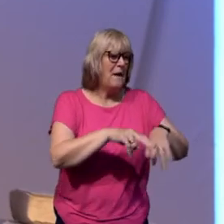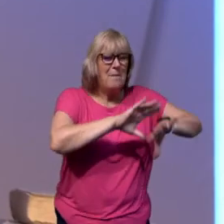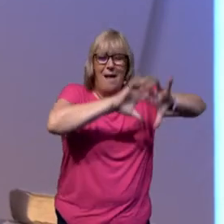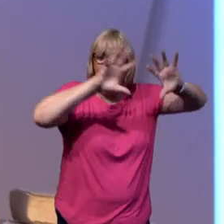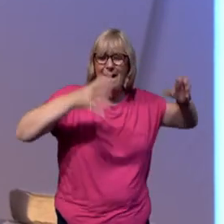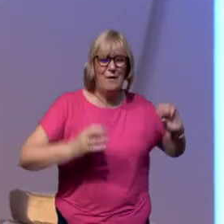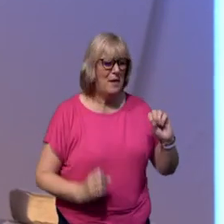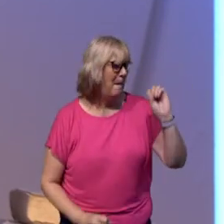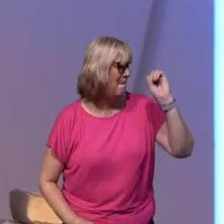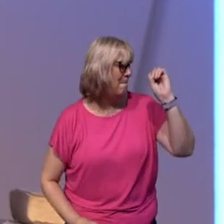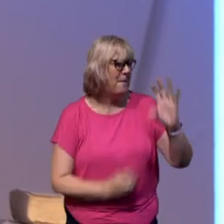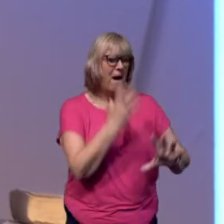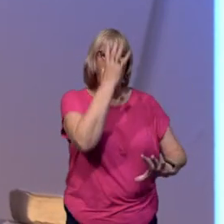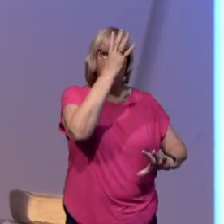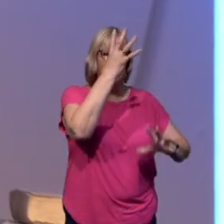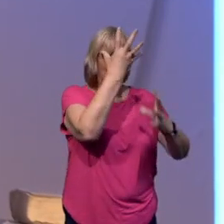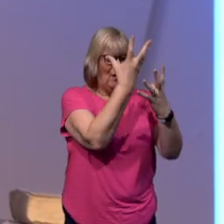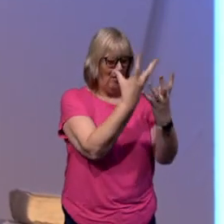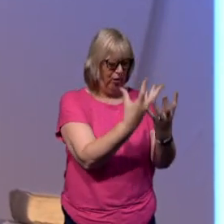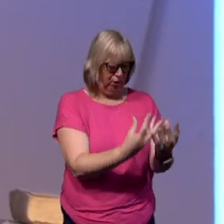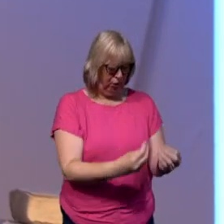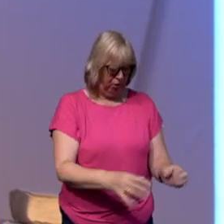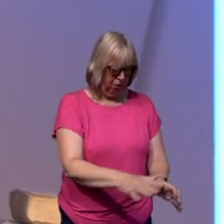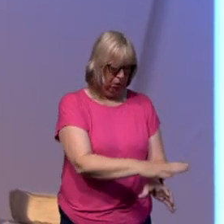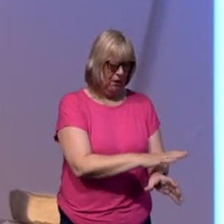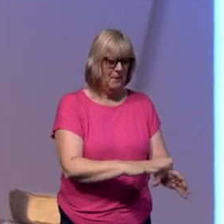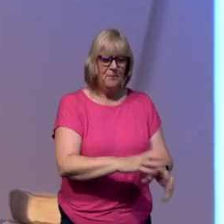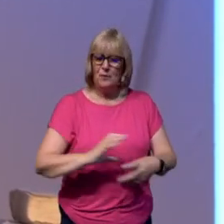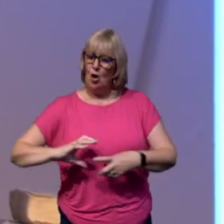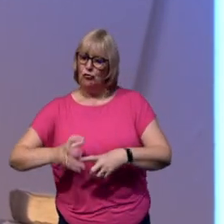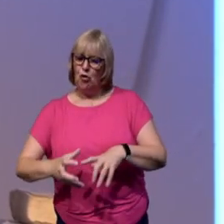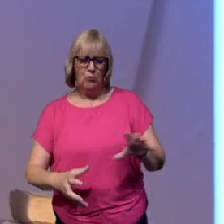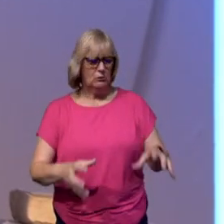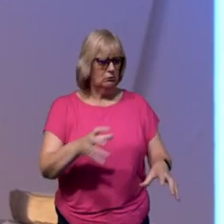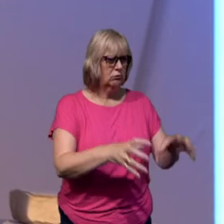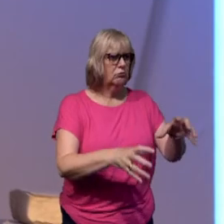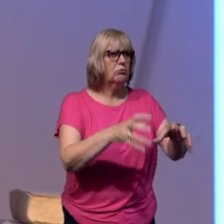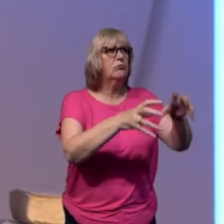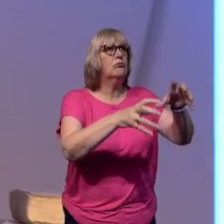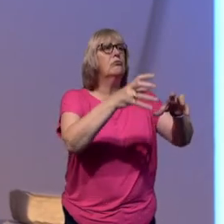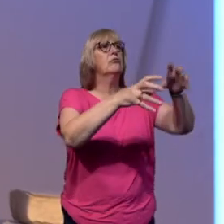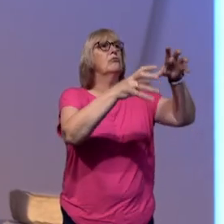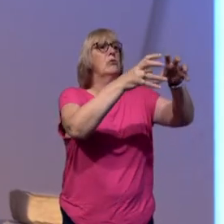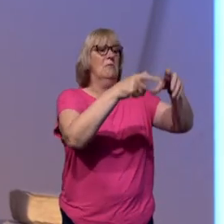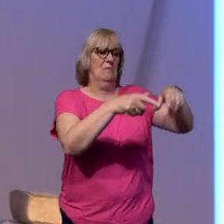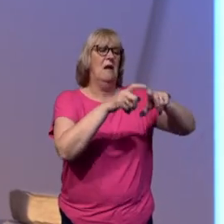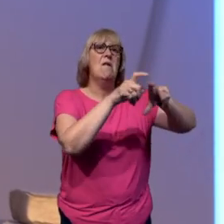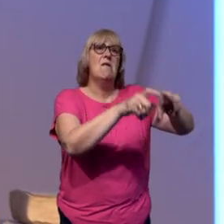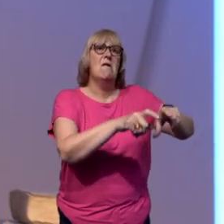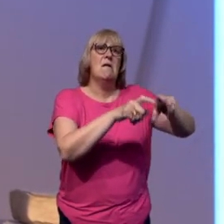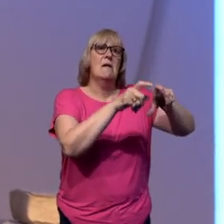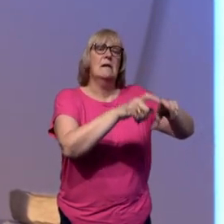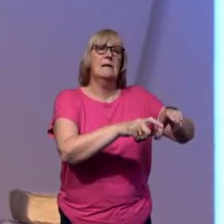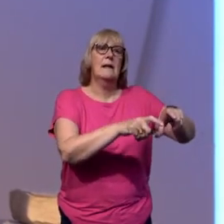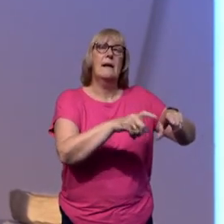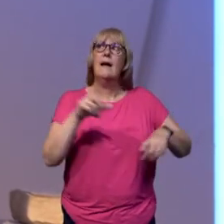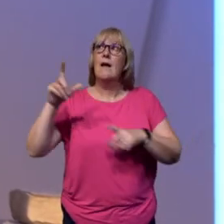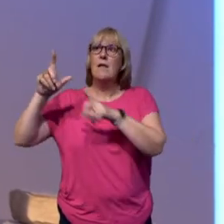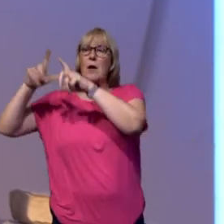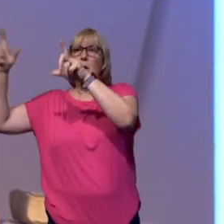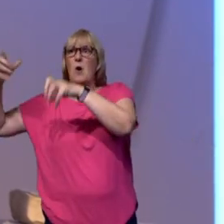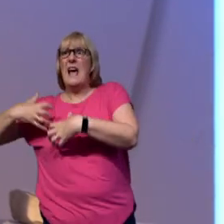Achan they heaped up a large pile of rocks, which remains to this day. Then the Lord turned from his fierce